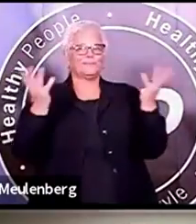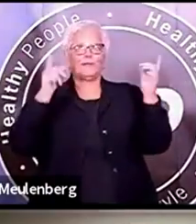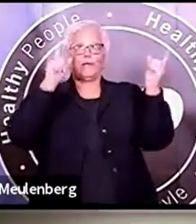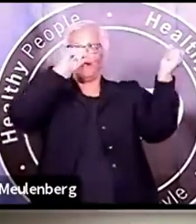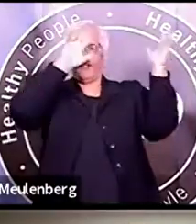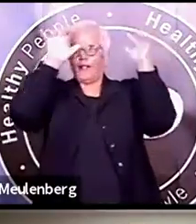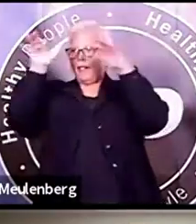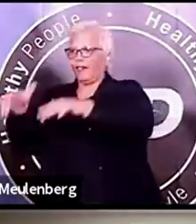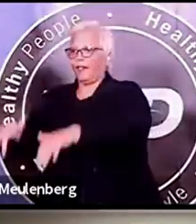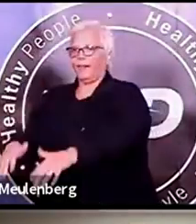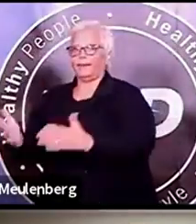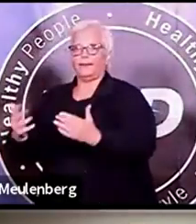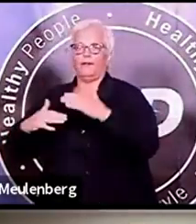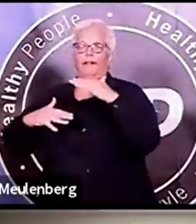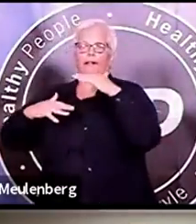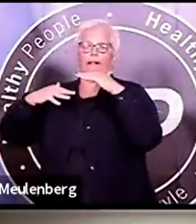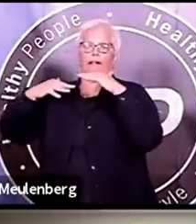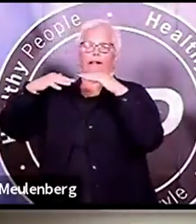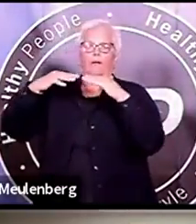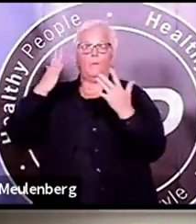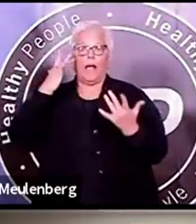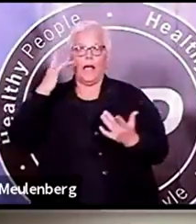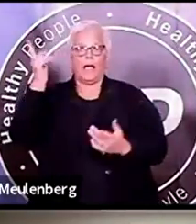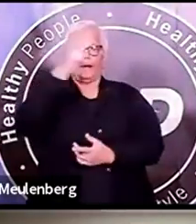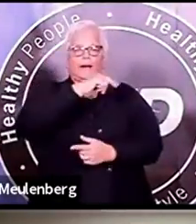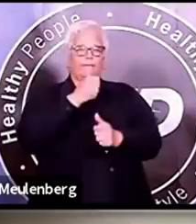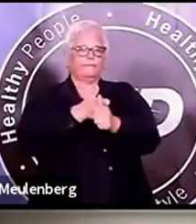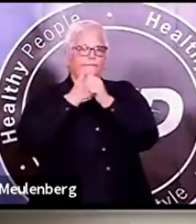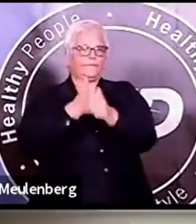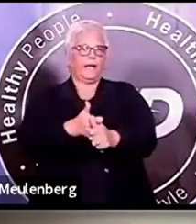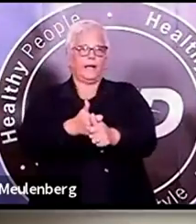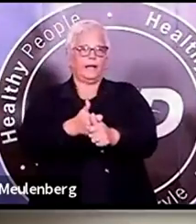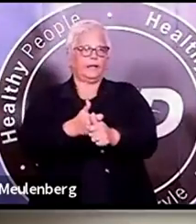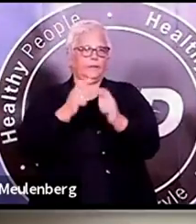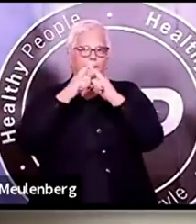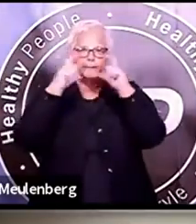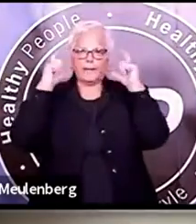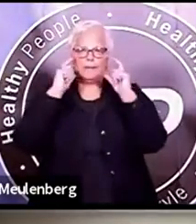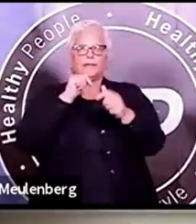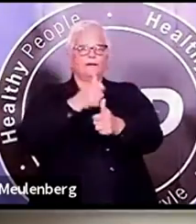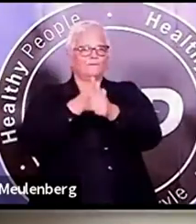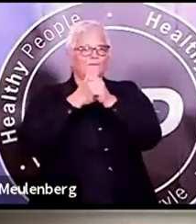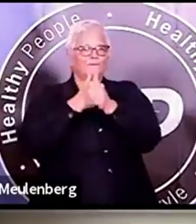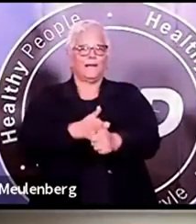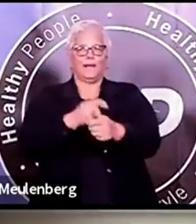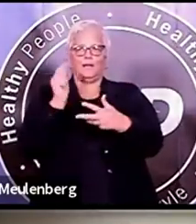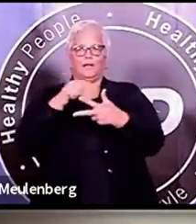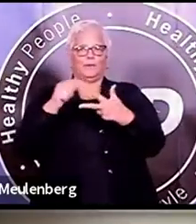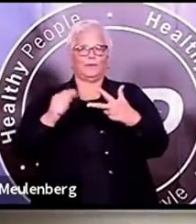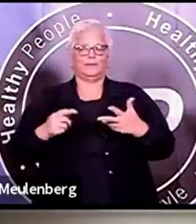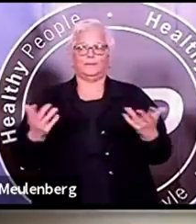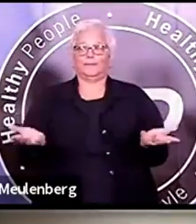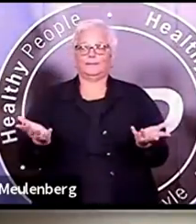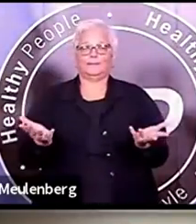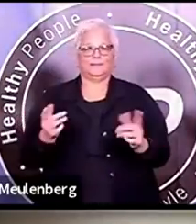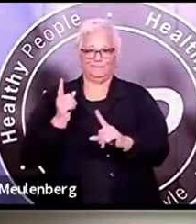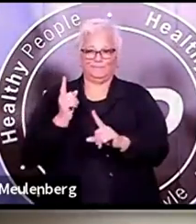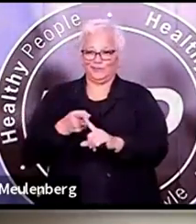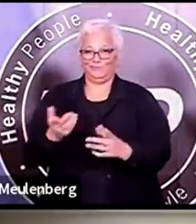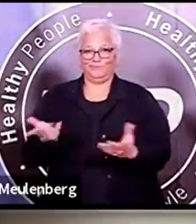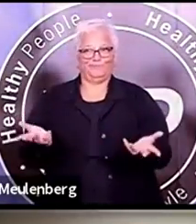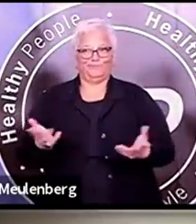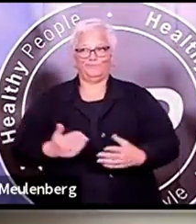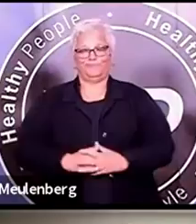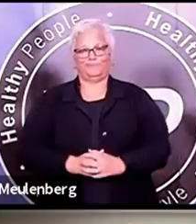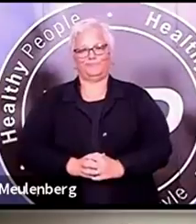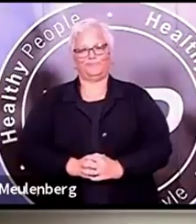to do to save lives in this community. And as grateful as I am for